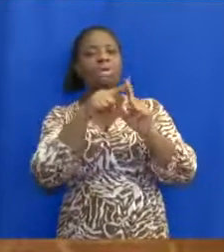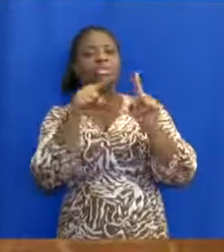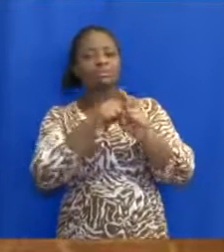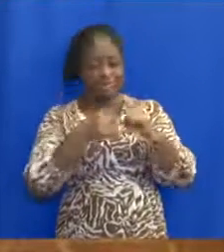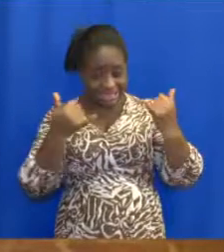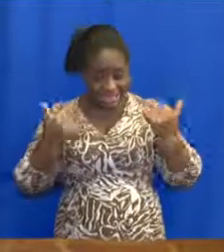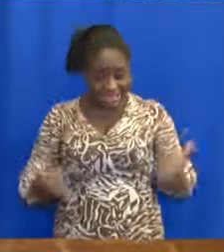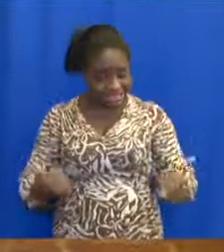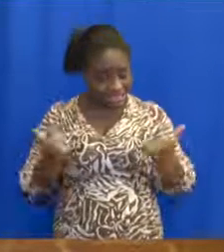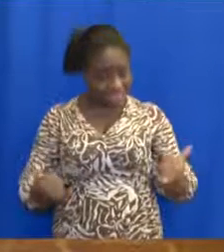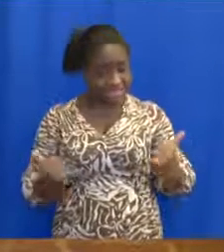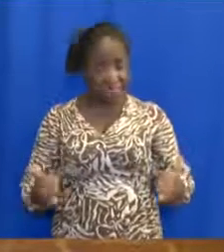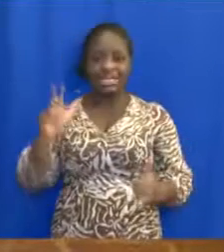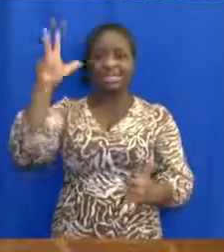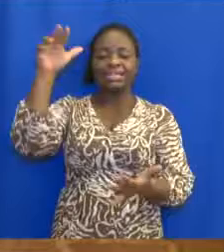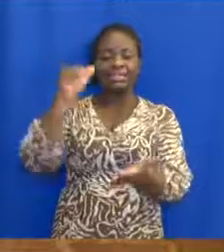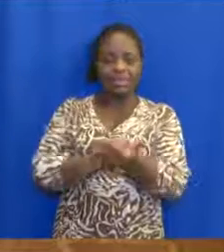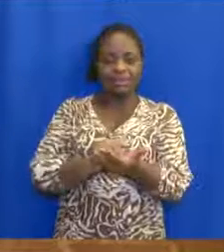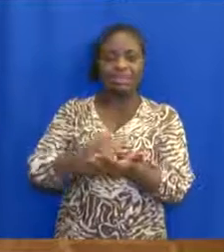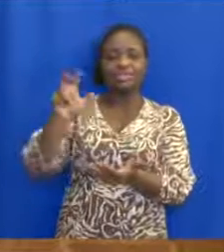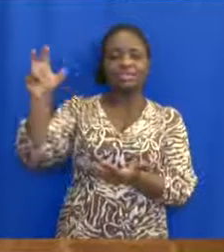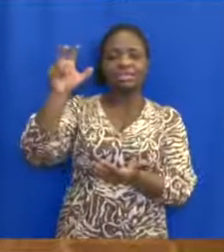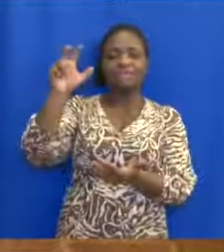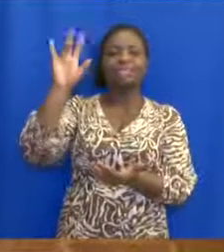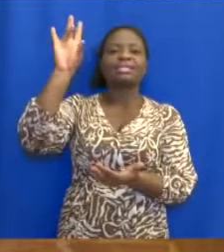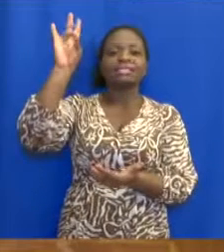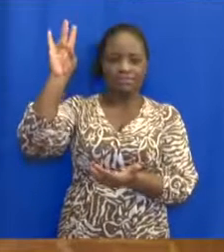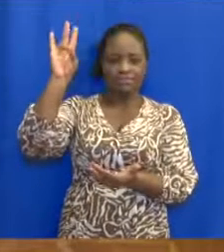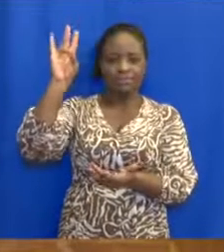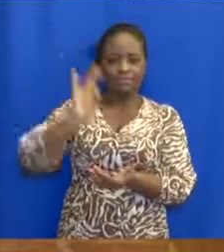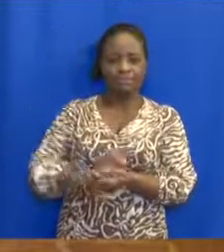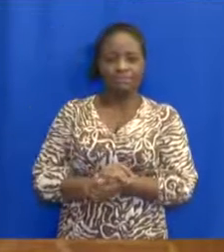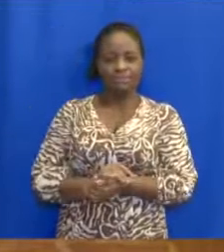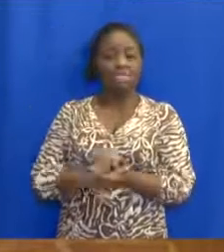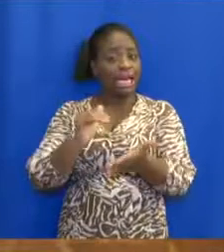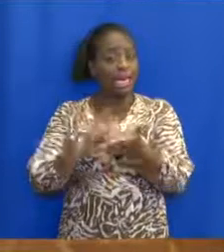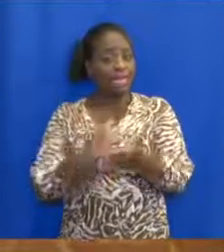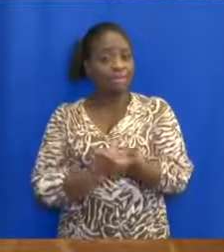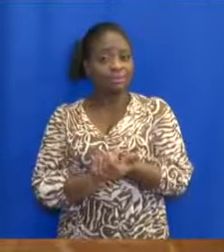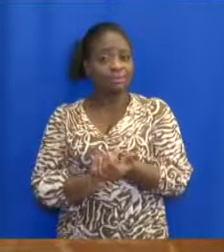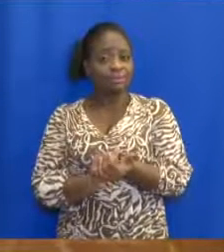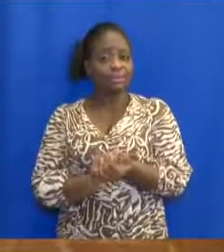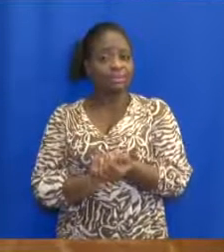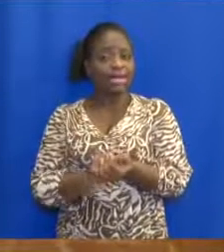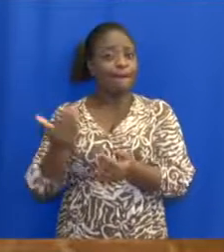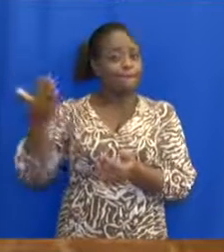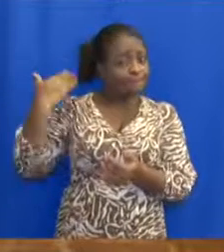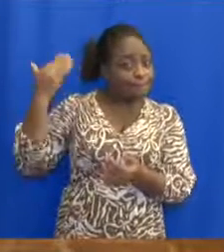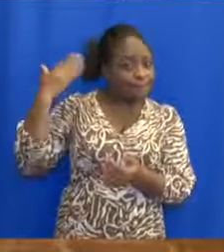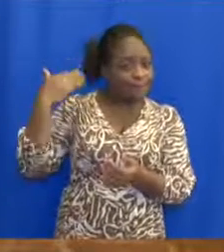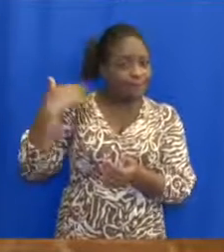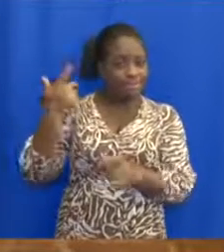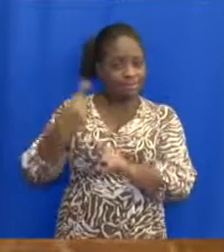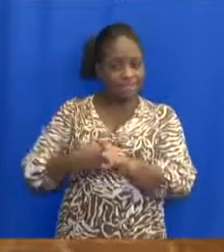in Ghana stands at 3,307. Again, a month ago,